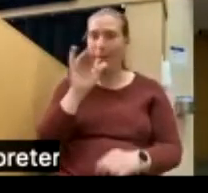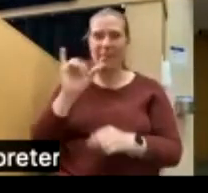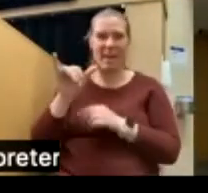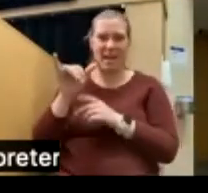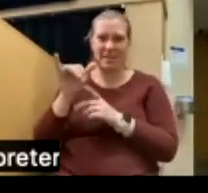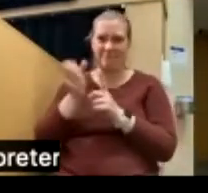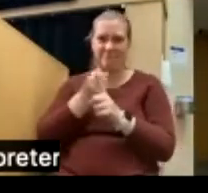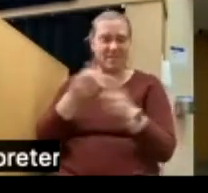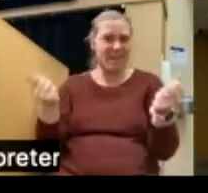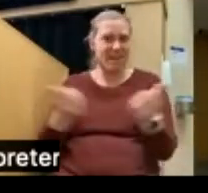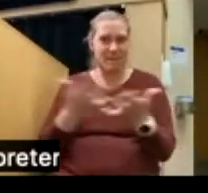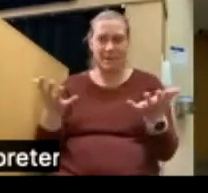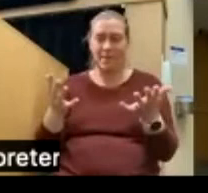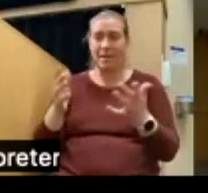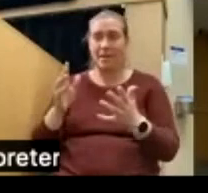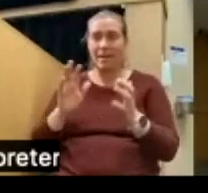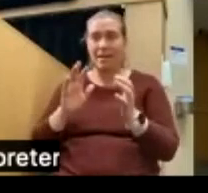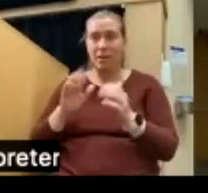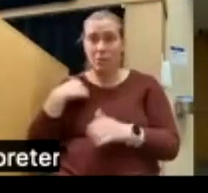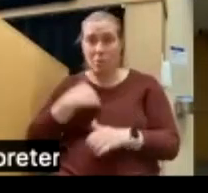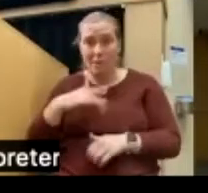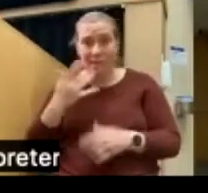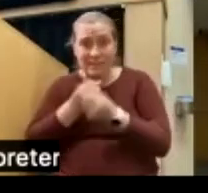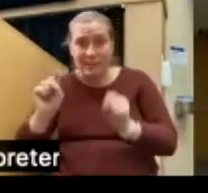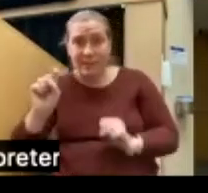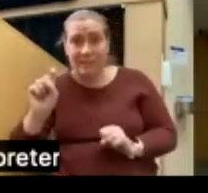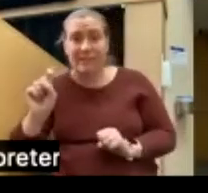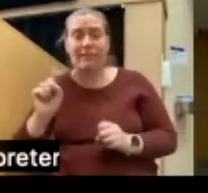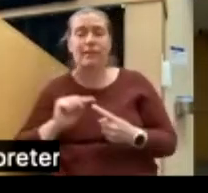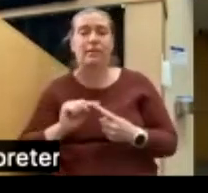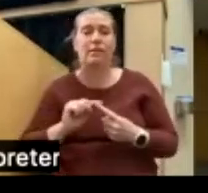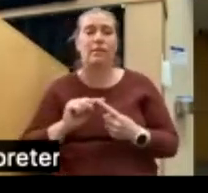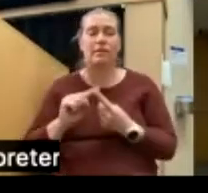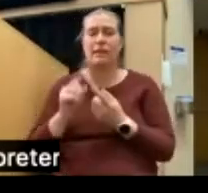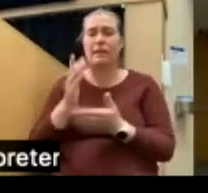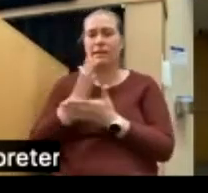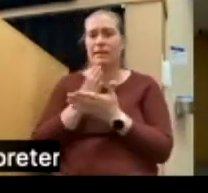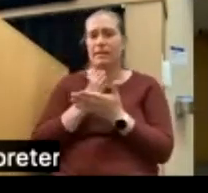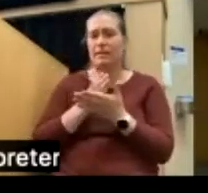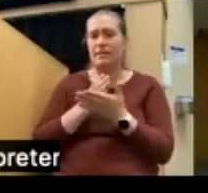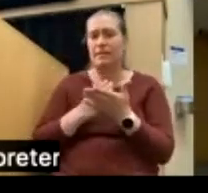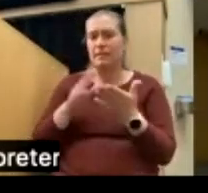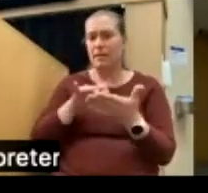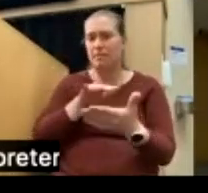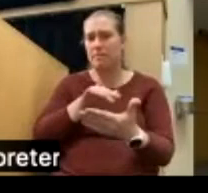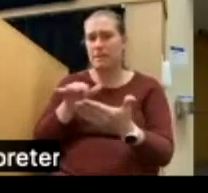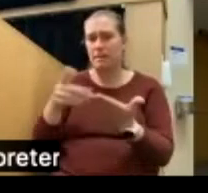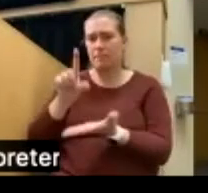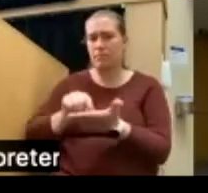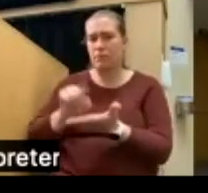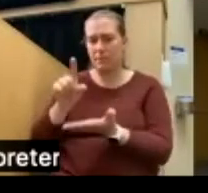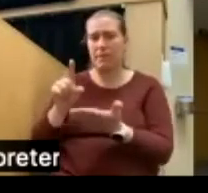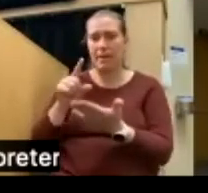you know, how safe we feel, which, you know, there have been studies that have shown that security in neighborhood is affected to telomere